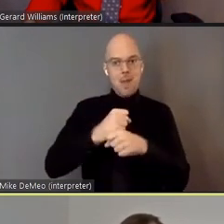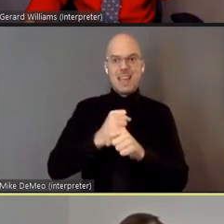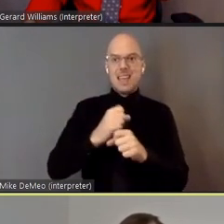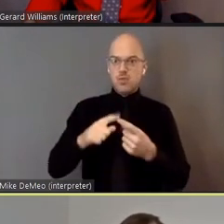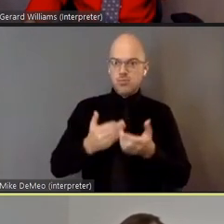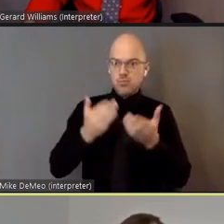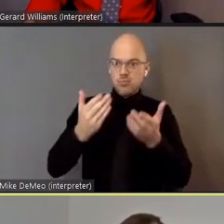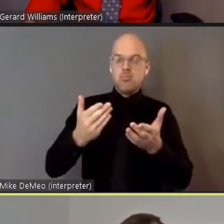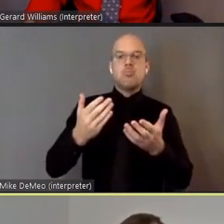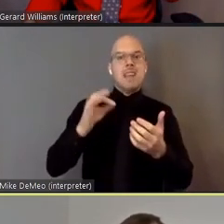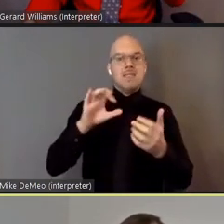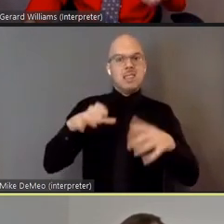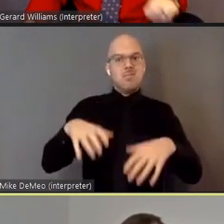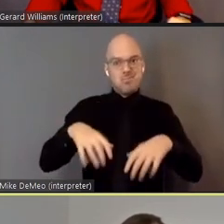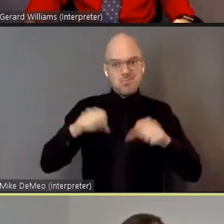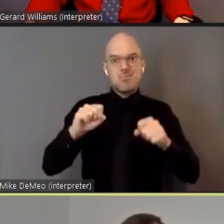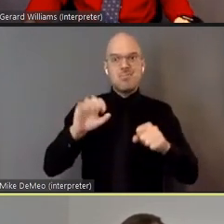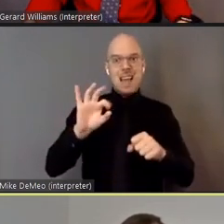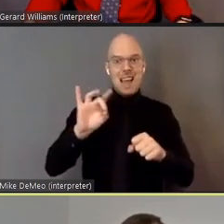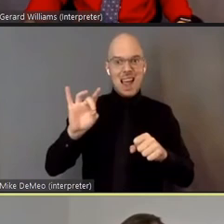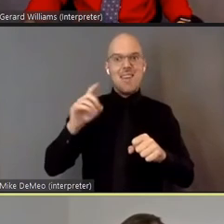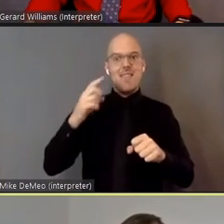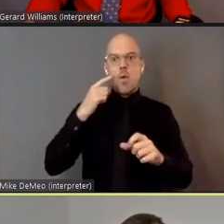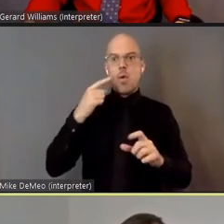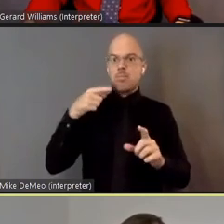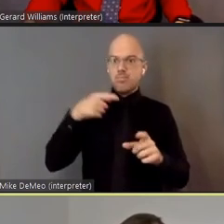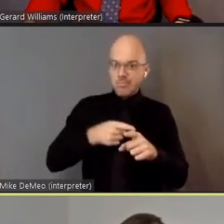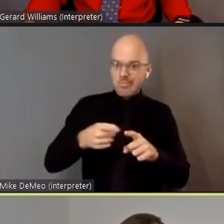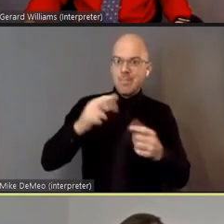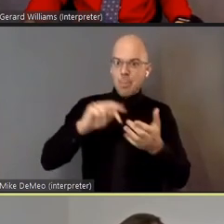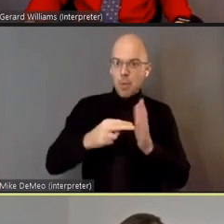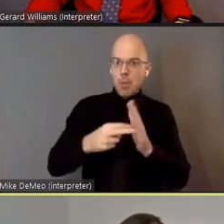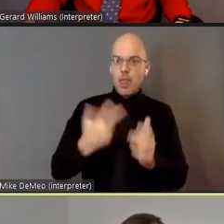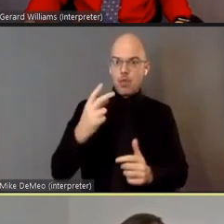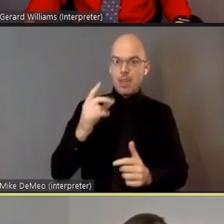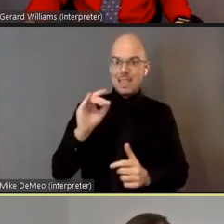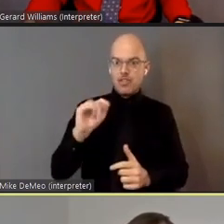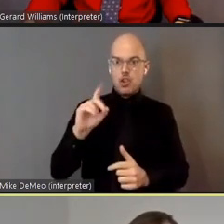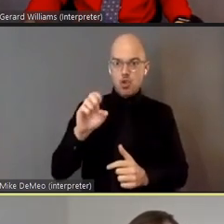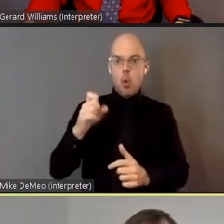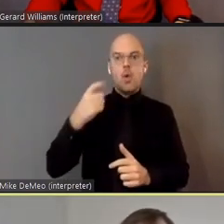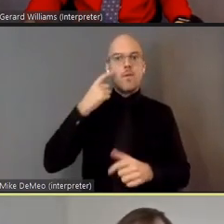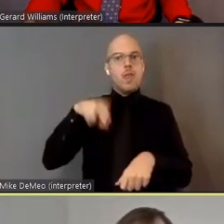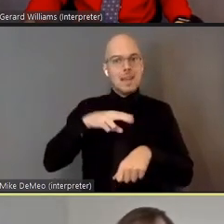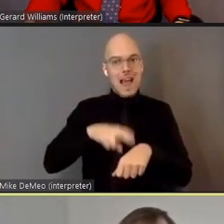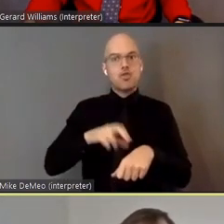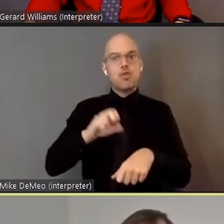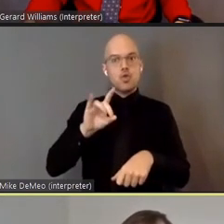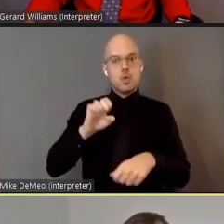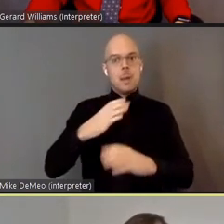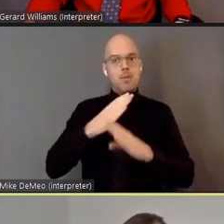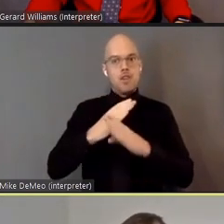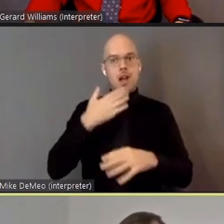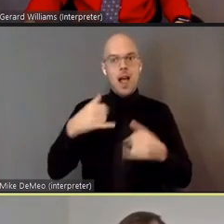single-purpose three-digit code for the National Suicide Prevention Lifeline. Next slide, please.